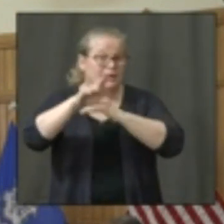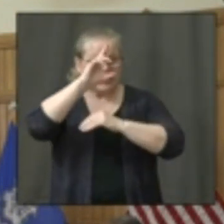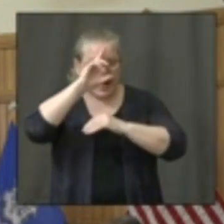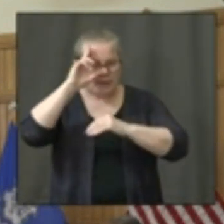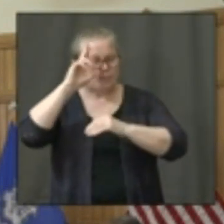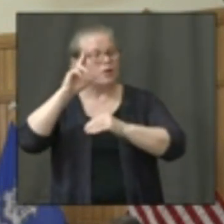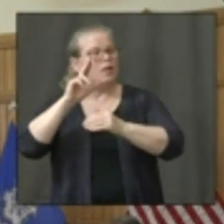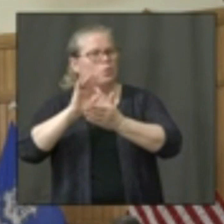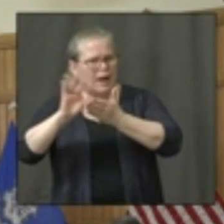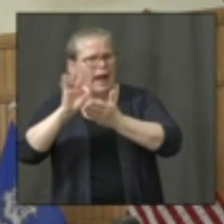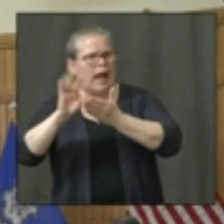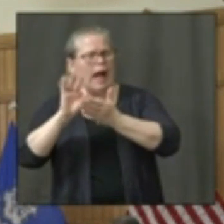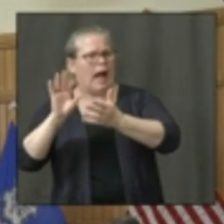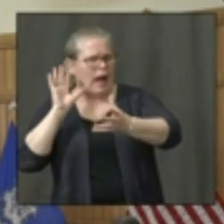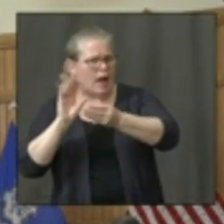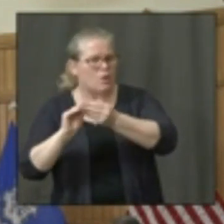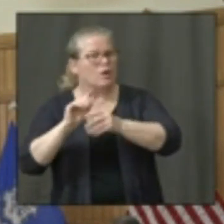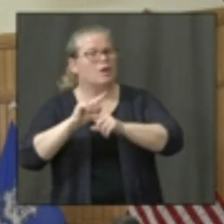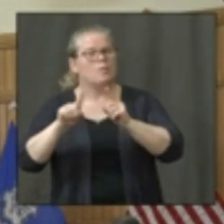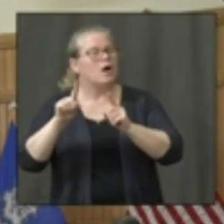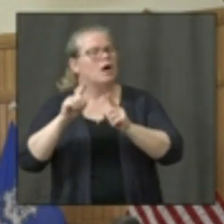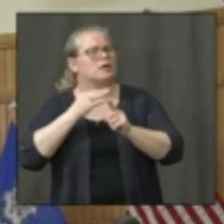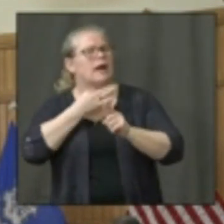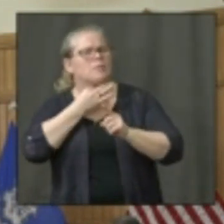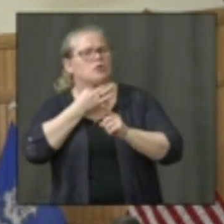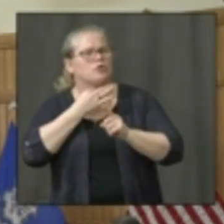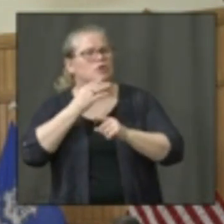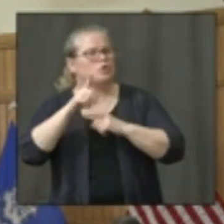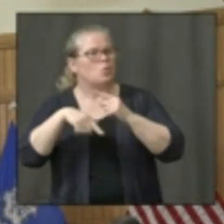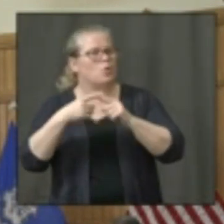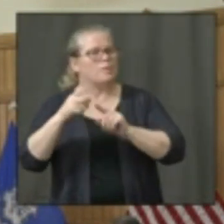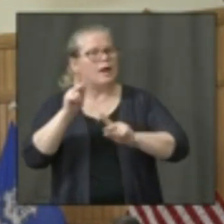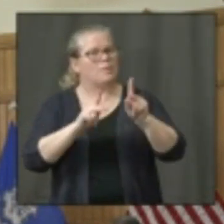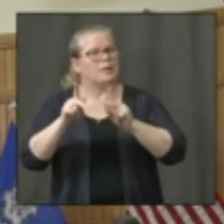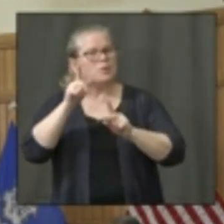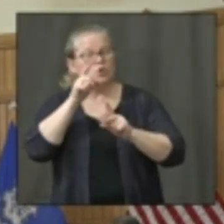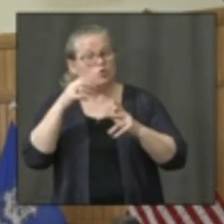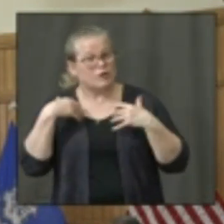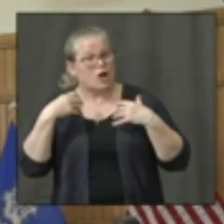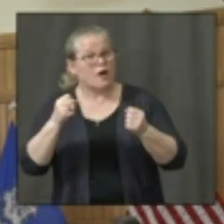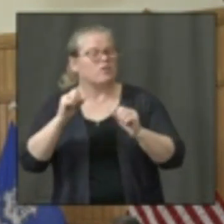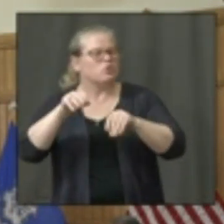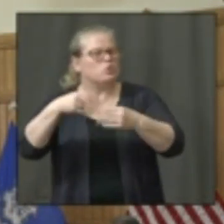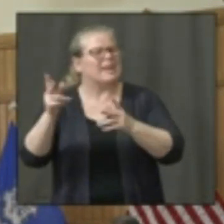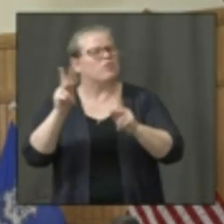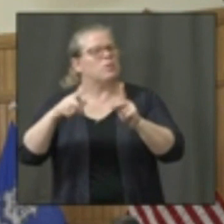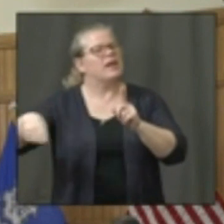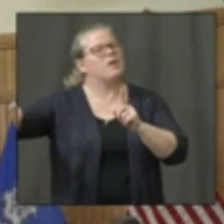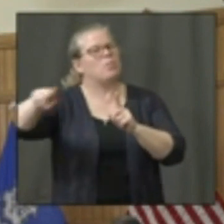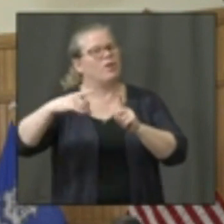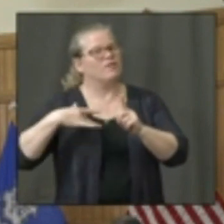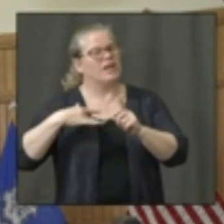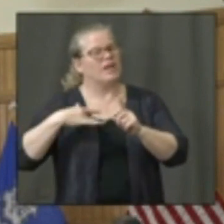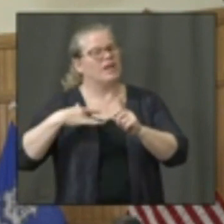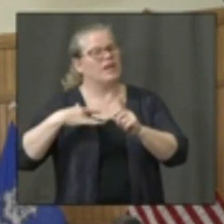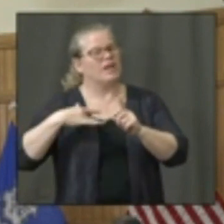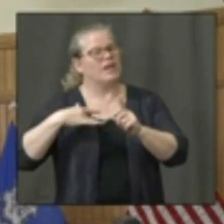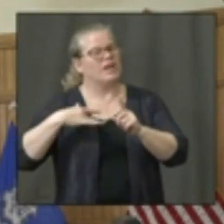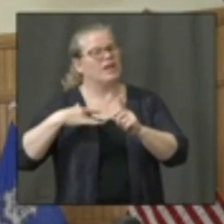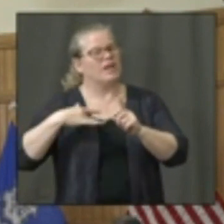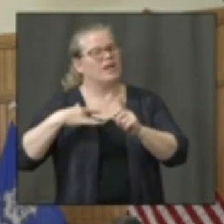think recoveries could also help clear that up and also give residents hope. So if we have any firm numbers on how many